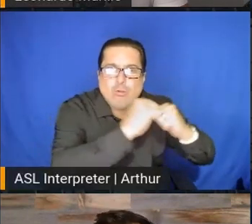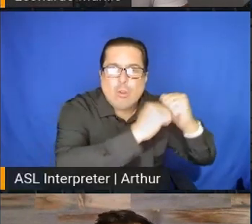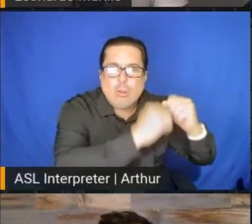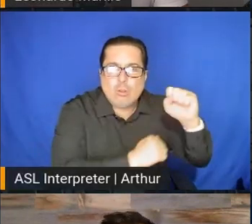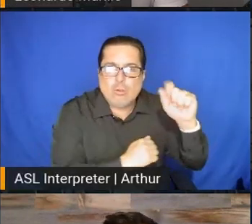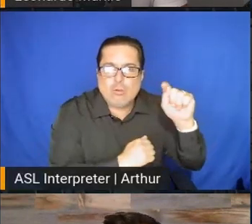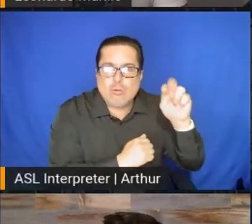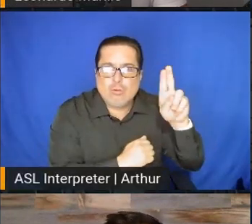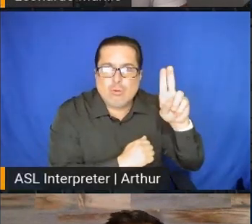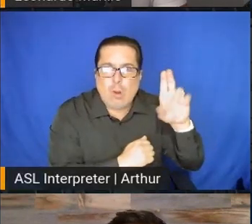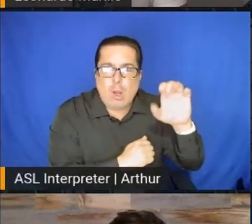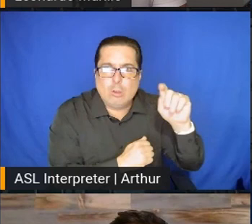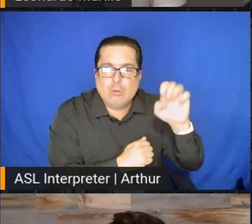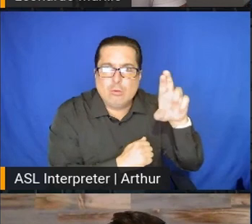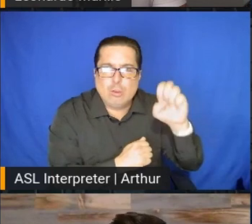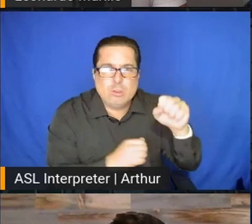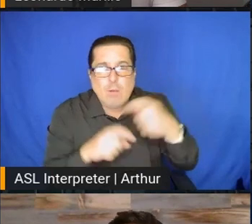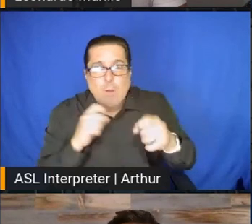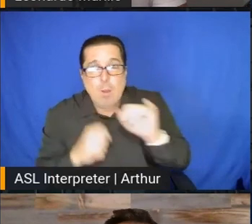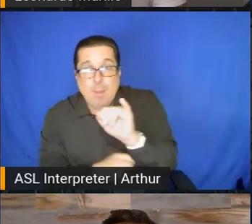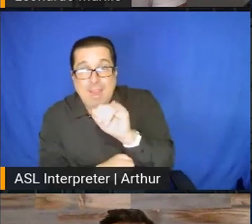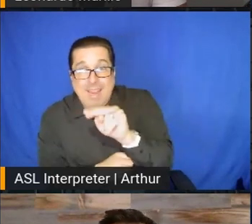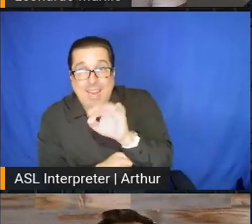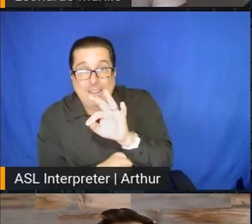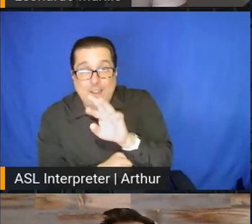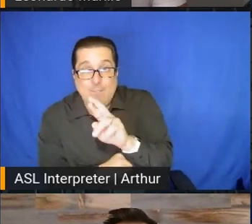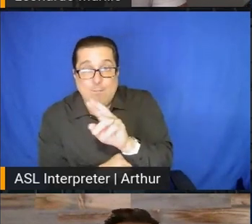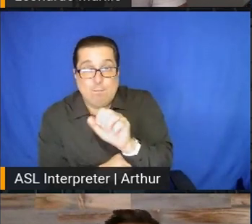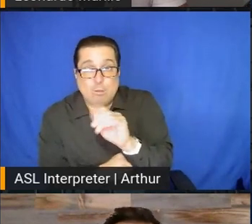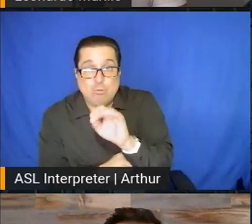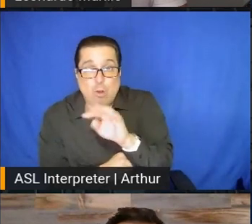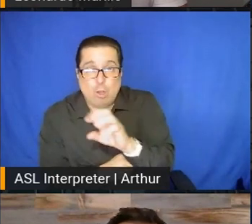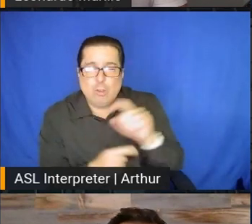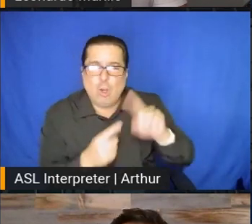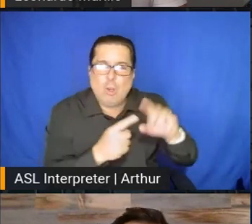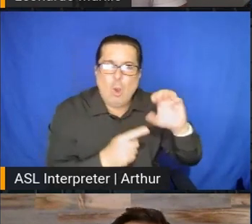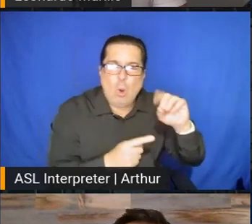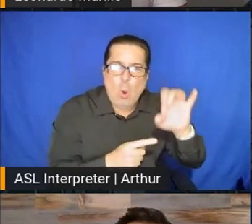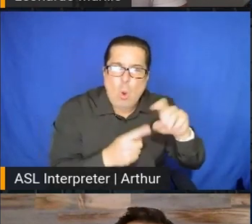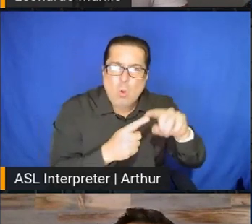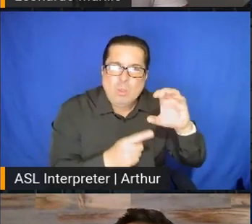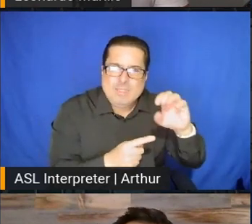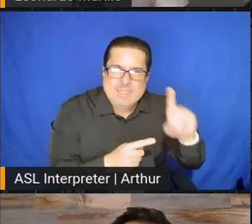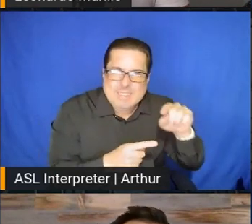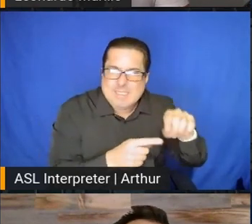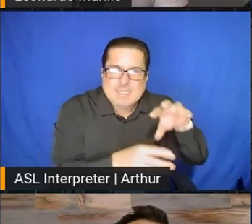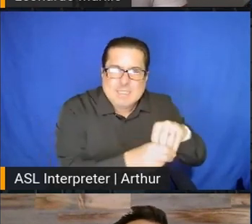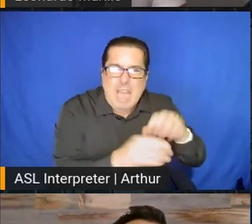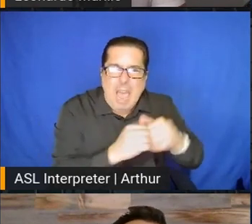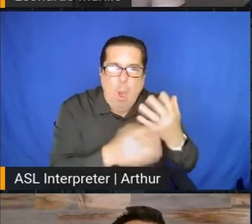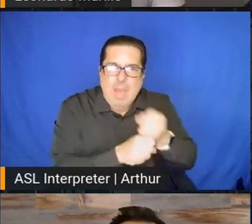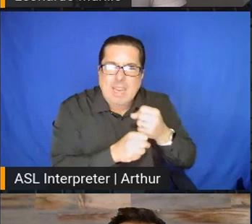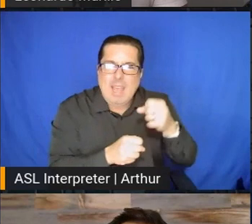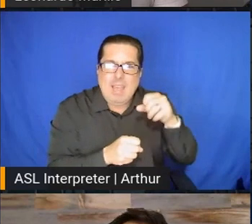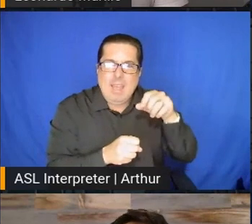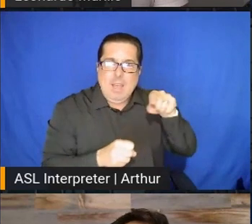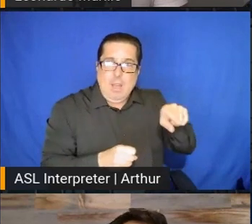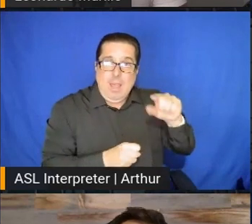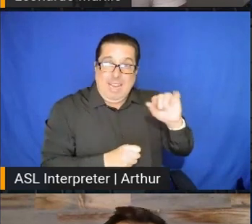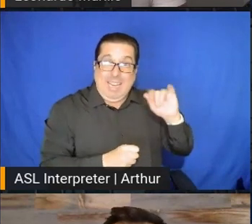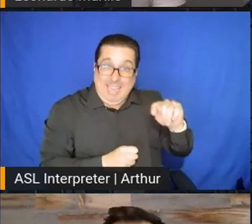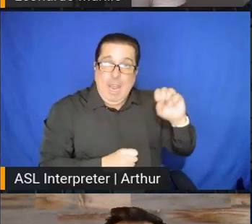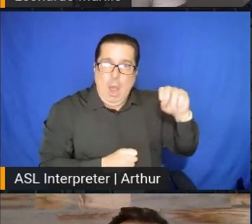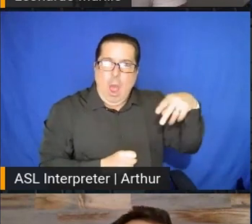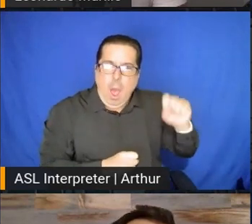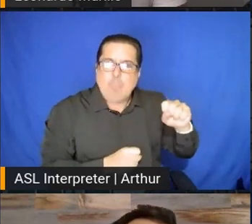started going from traditional infrastructure as code with CI/CD, how do I move to this controller-based GitOps approach? And there's gonna be a ton of great